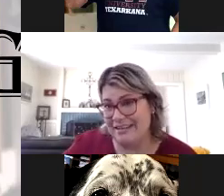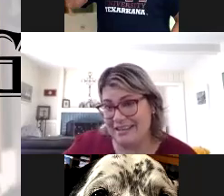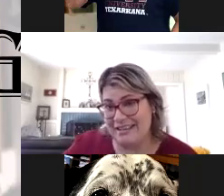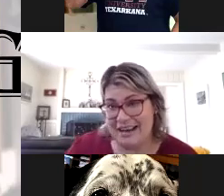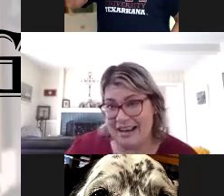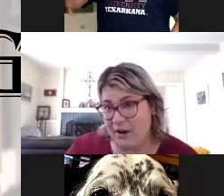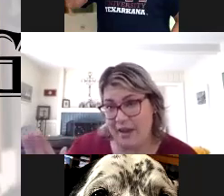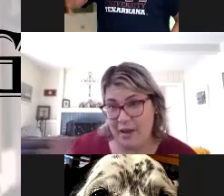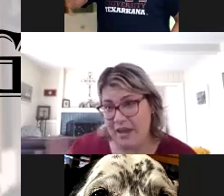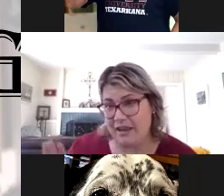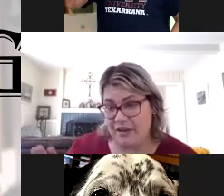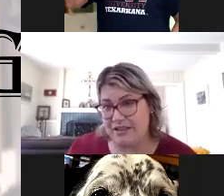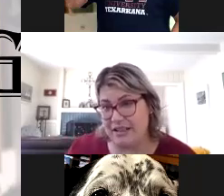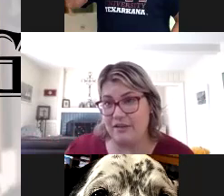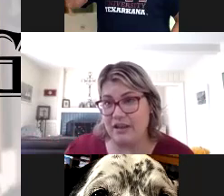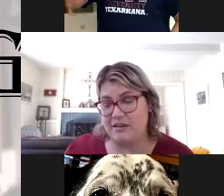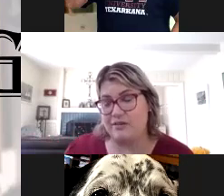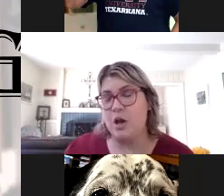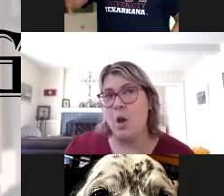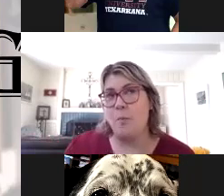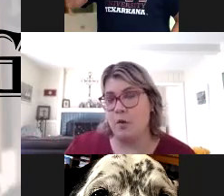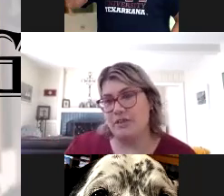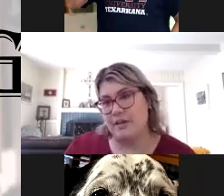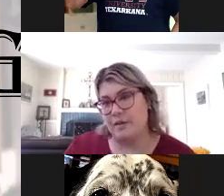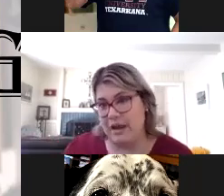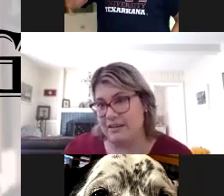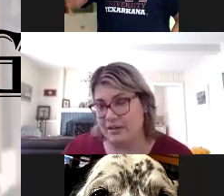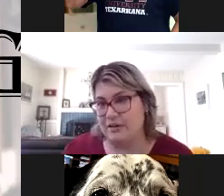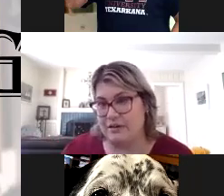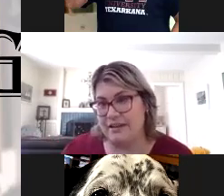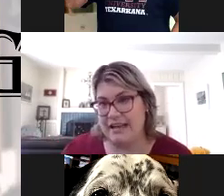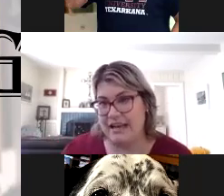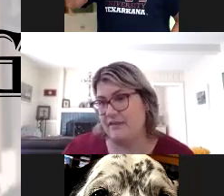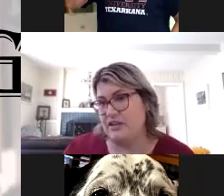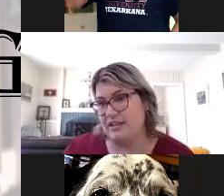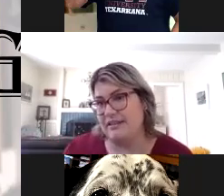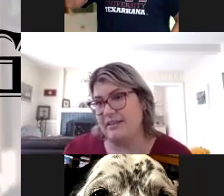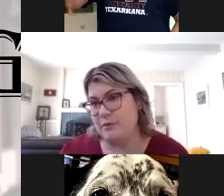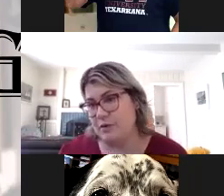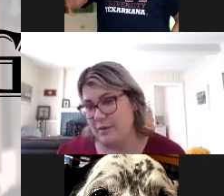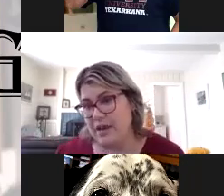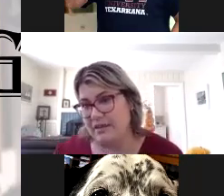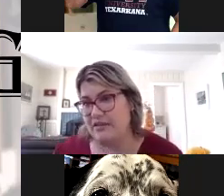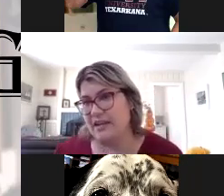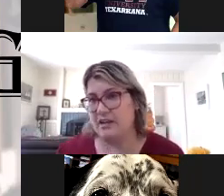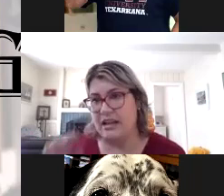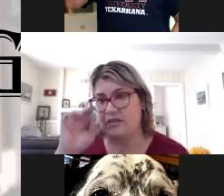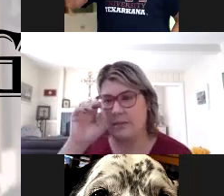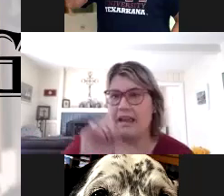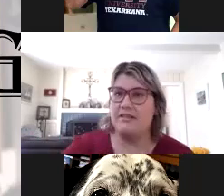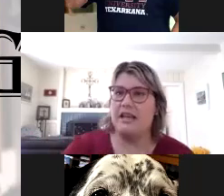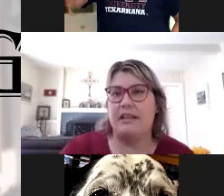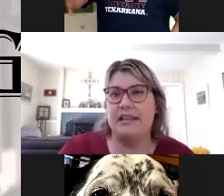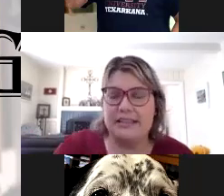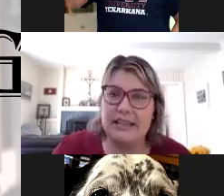state gets to decide how they pick their slate of electors. Most of them wait until their state conventions before they pick their slate of electors,